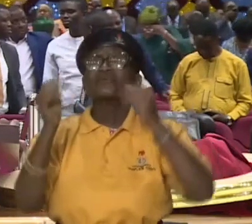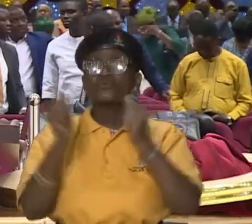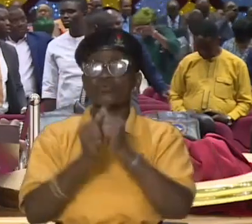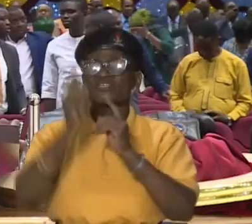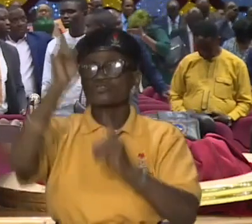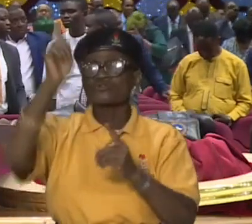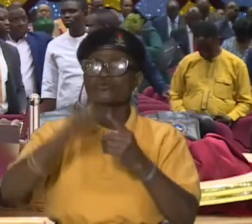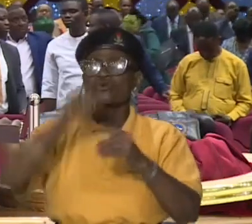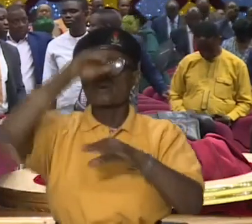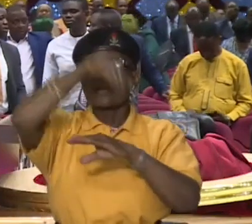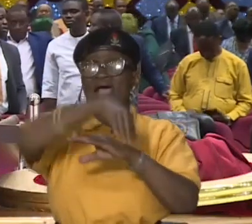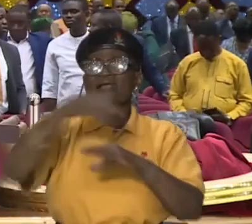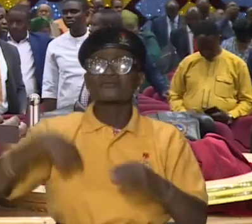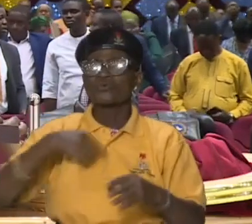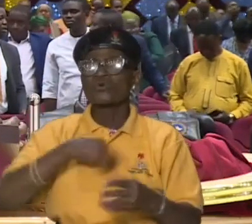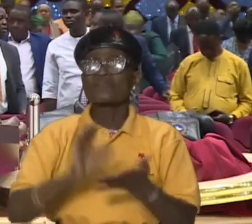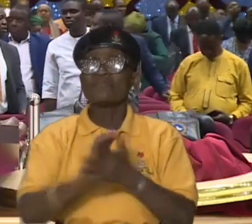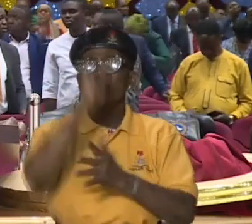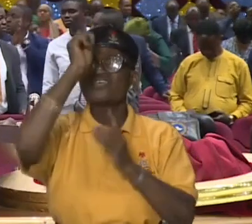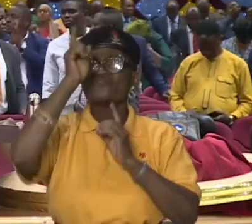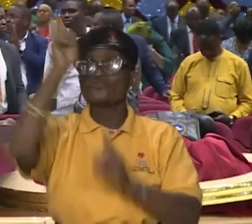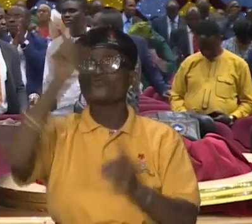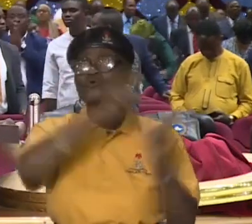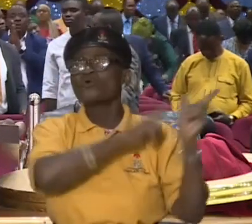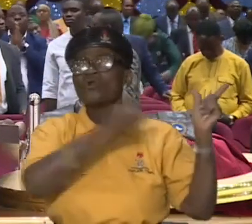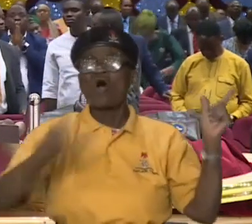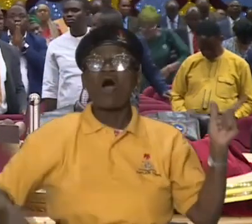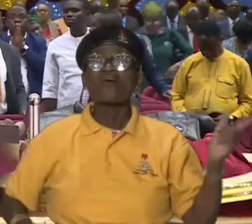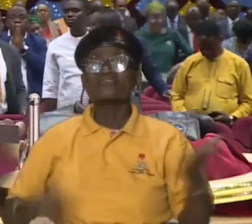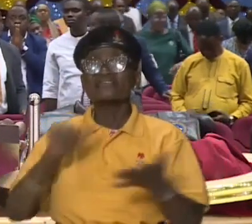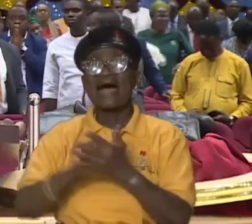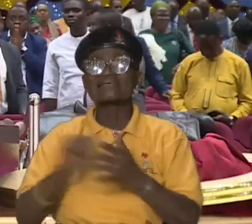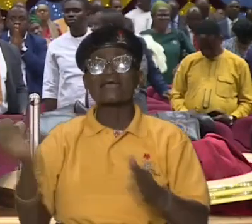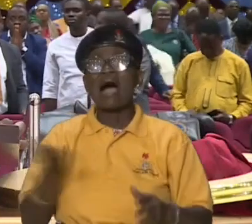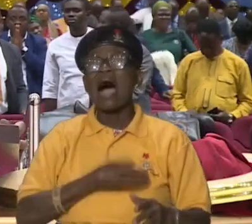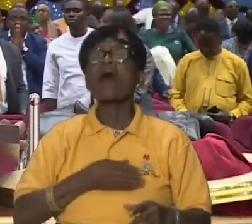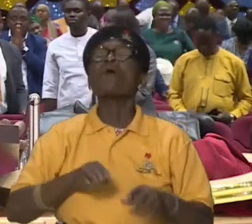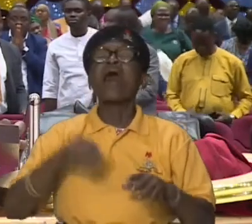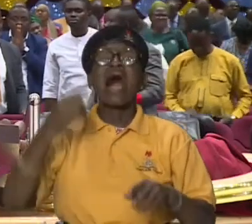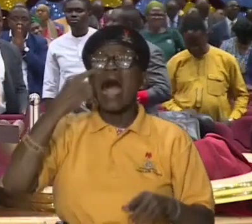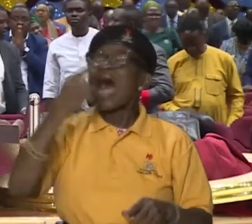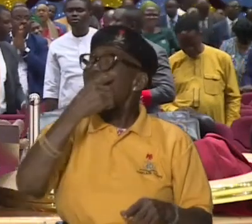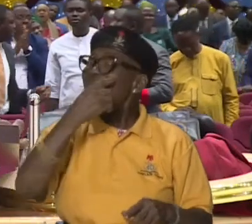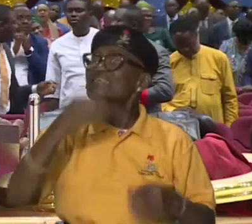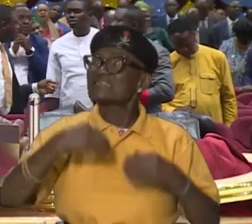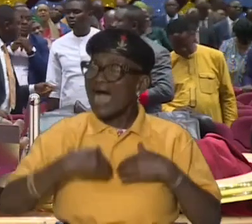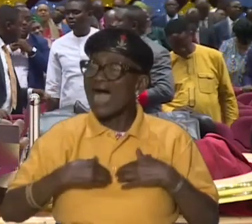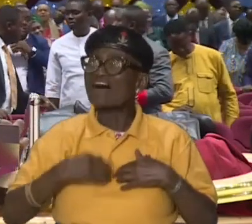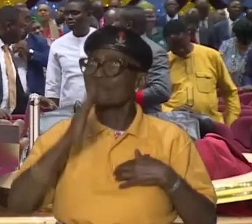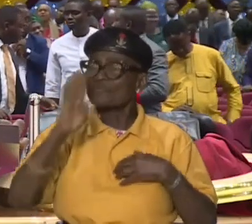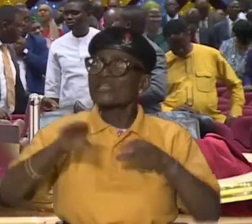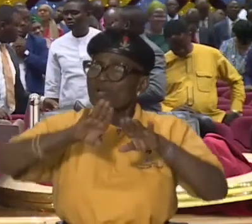We believe you, Lord, that our eyes have been opened.